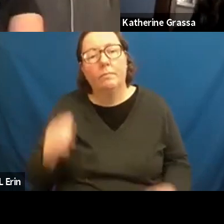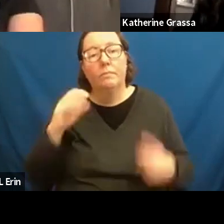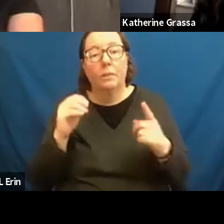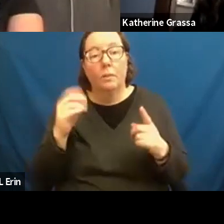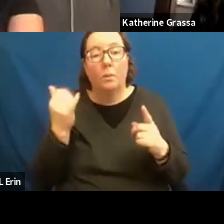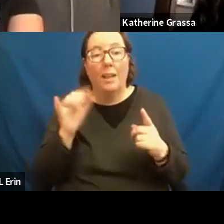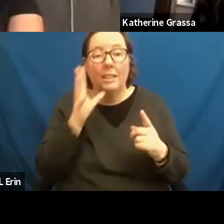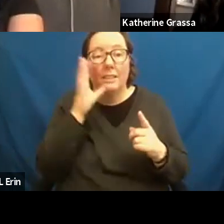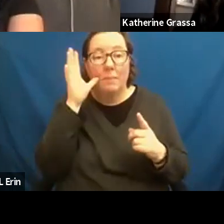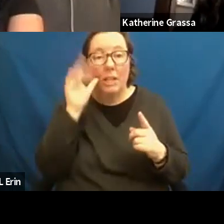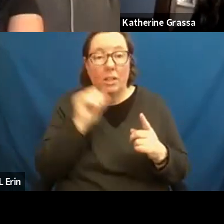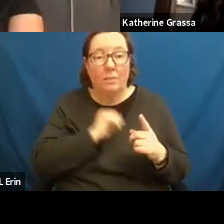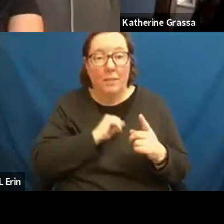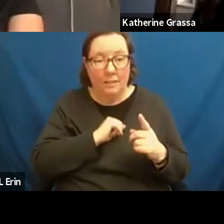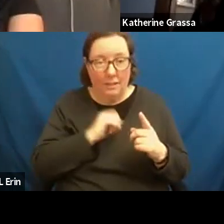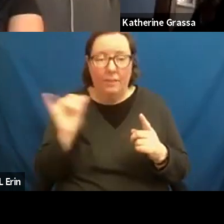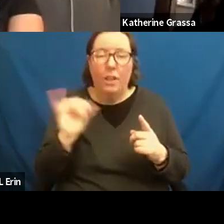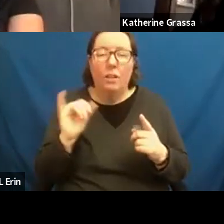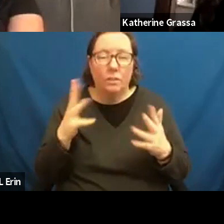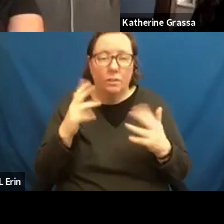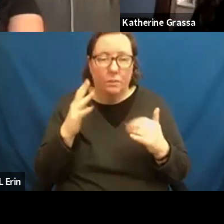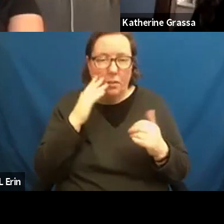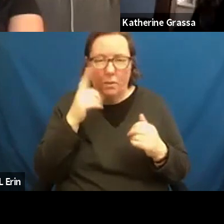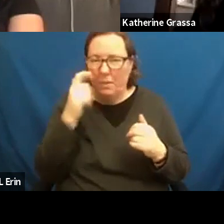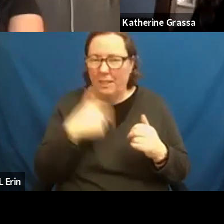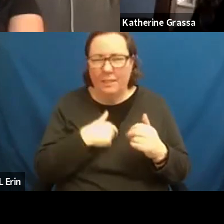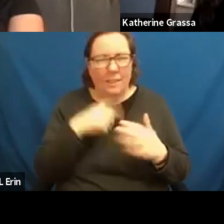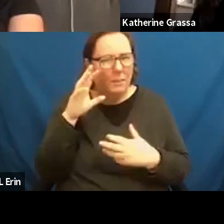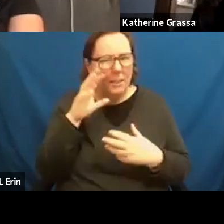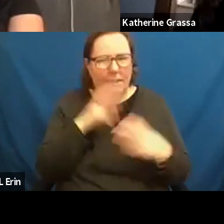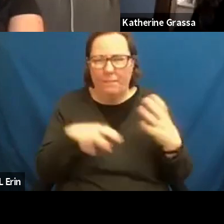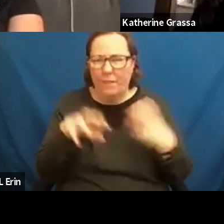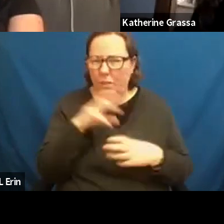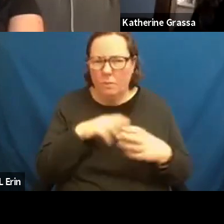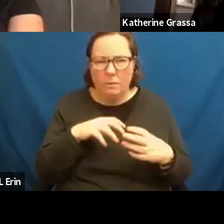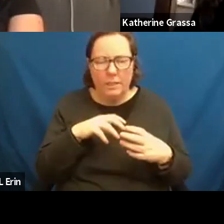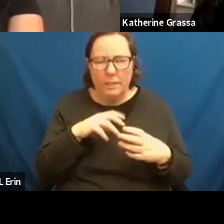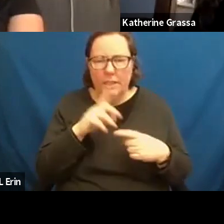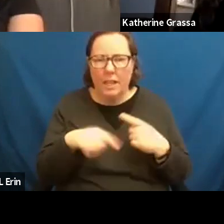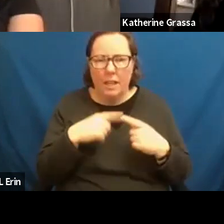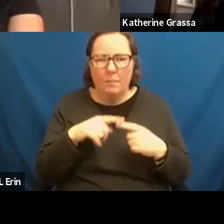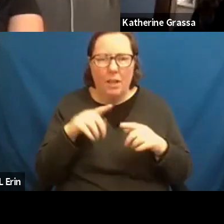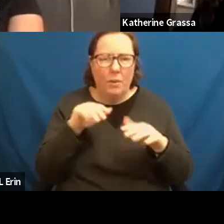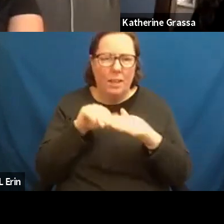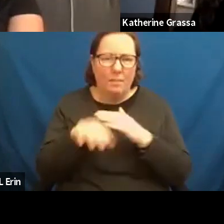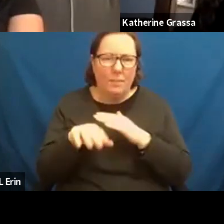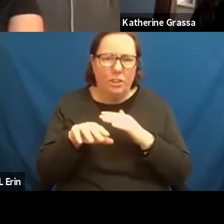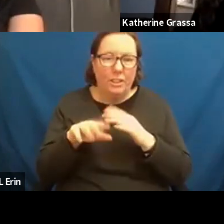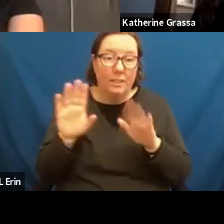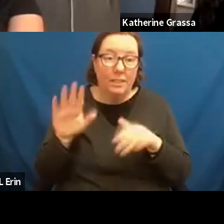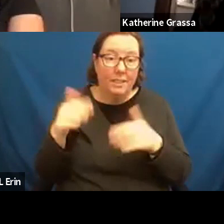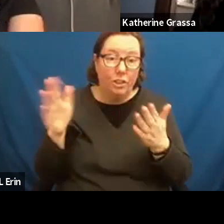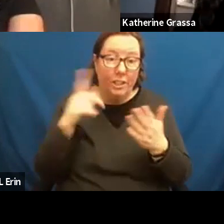parent, I also would like to know, because I'm confused, that the admission suggestion of this